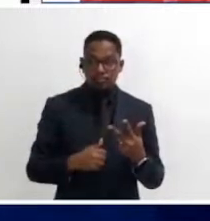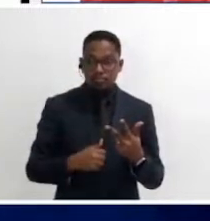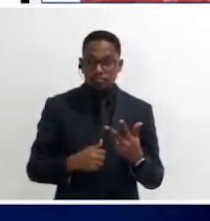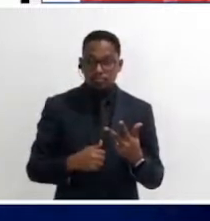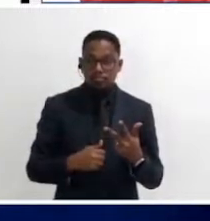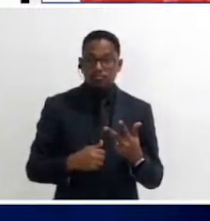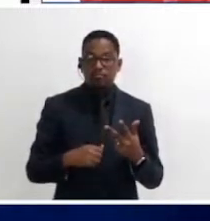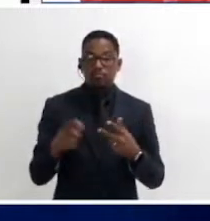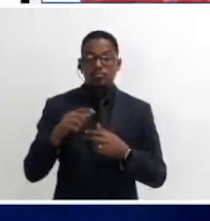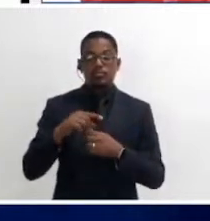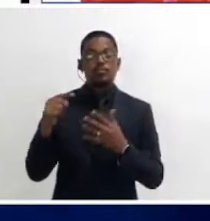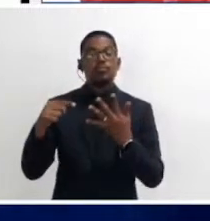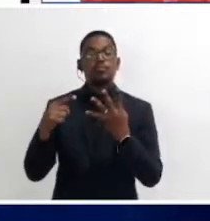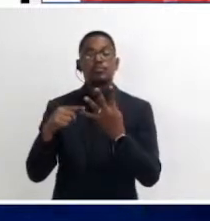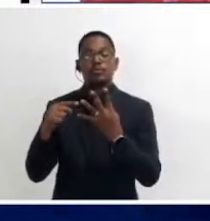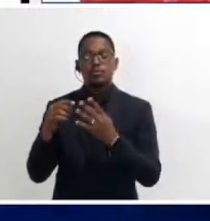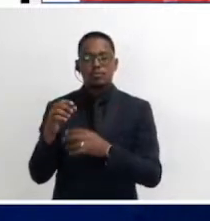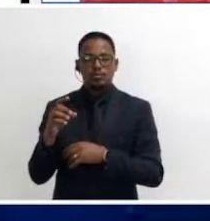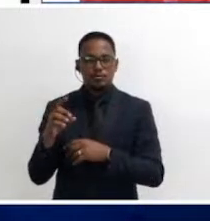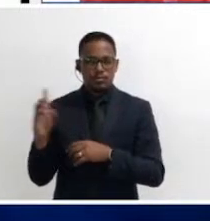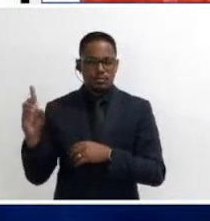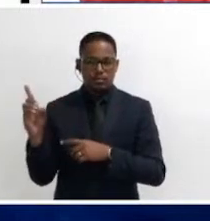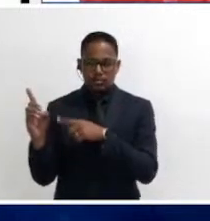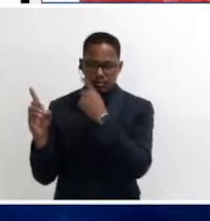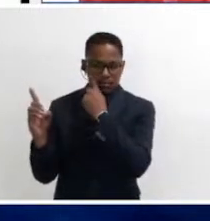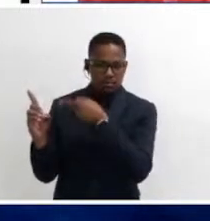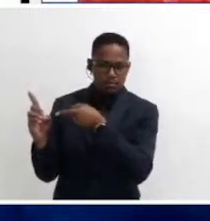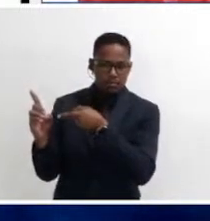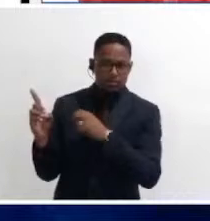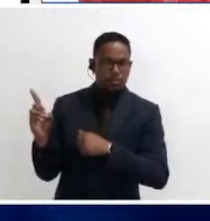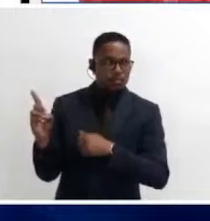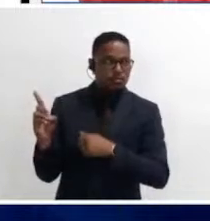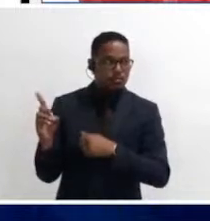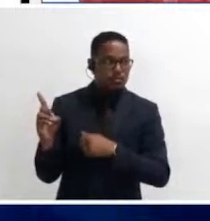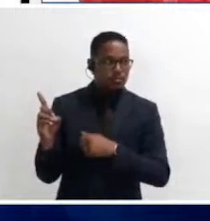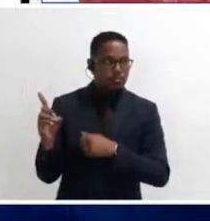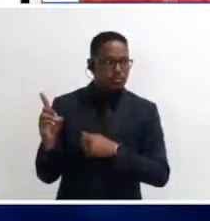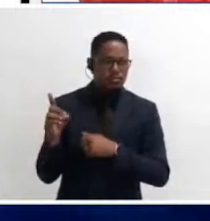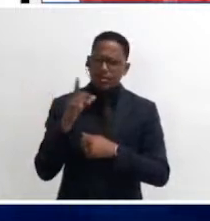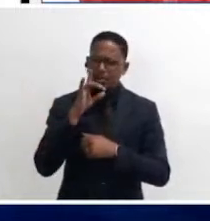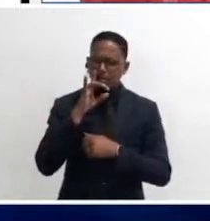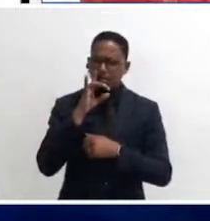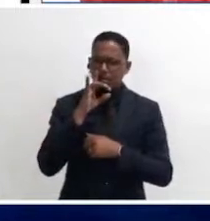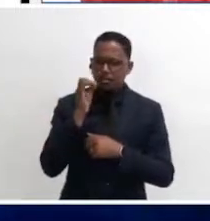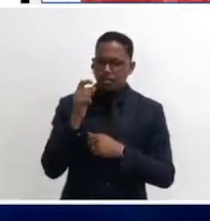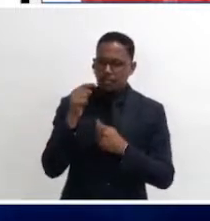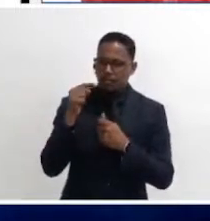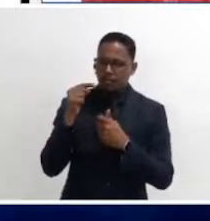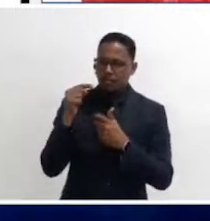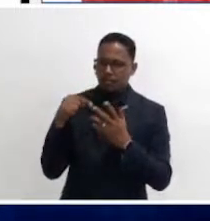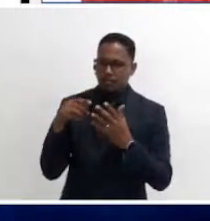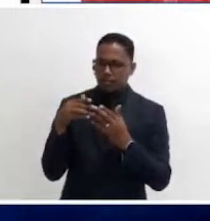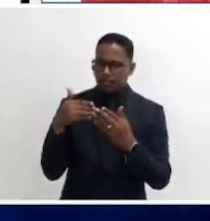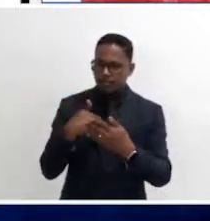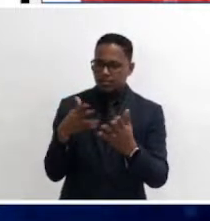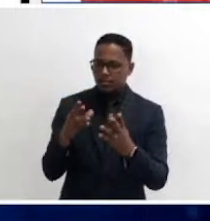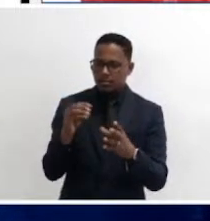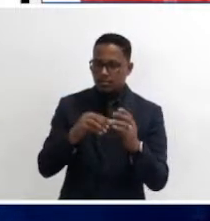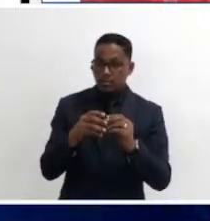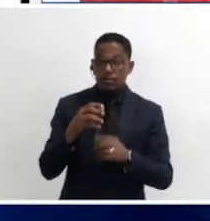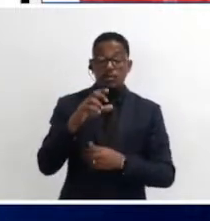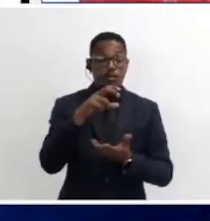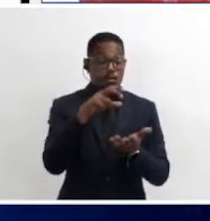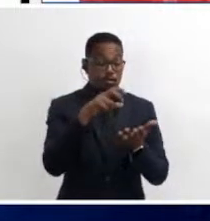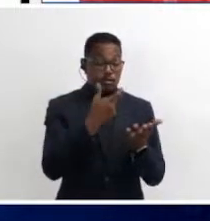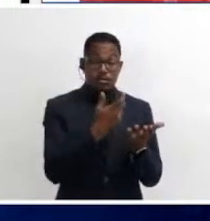is kind of showing, again, similar to what I said about packaging. Even on the chip, there's kind of this space